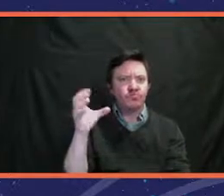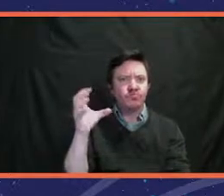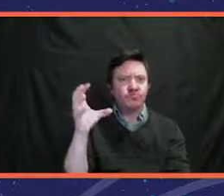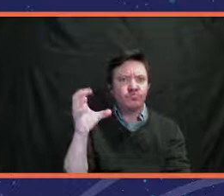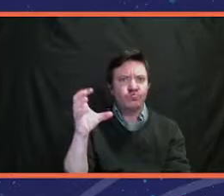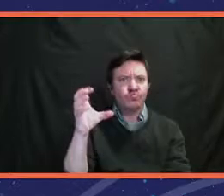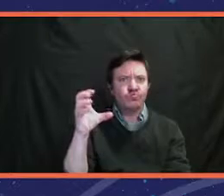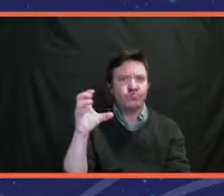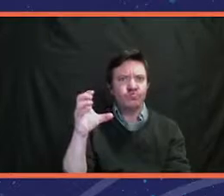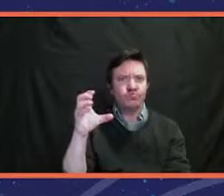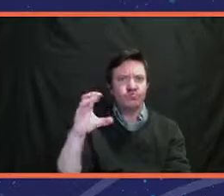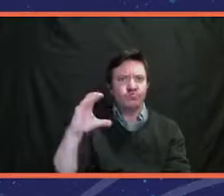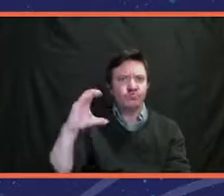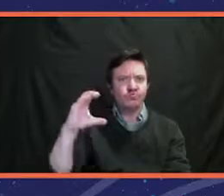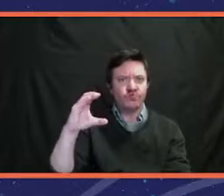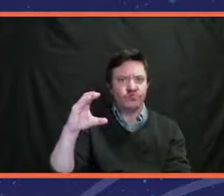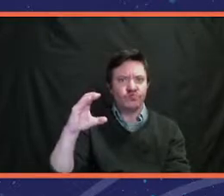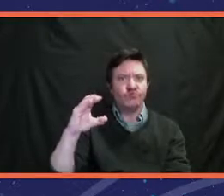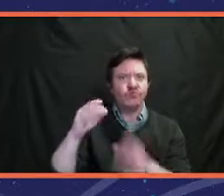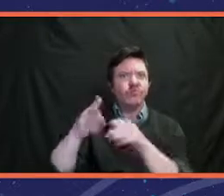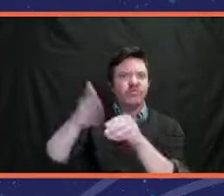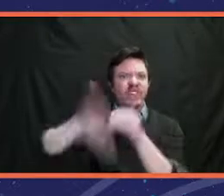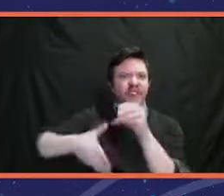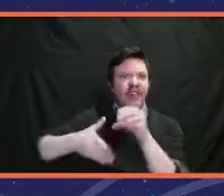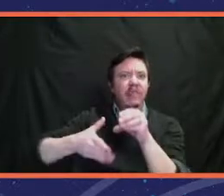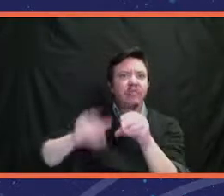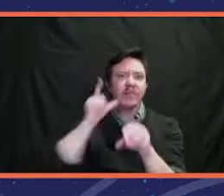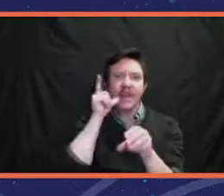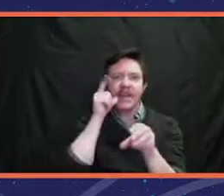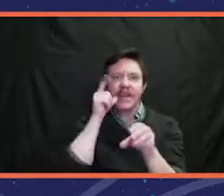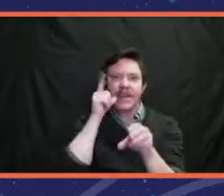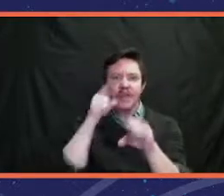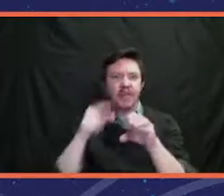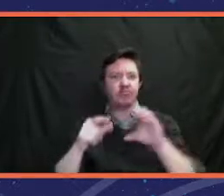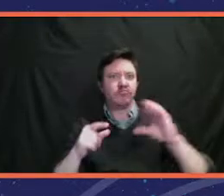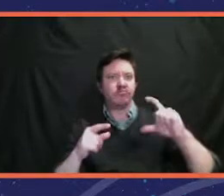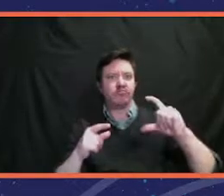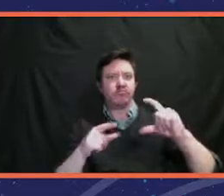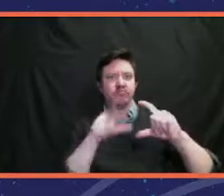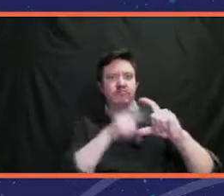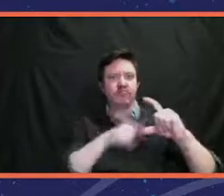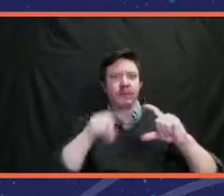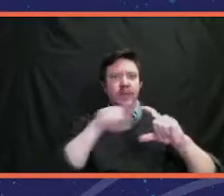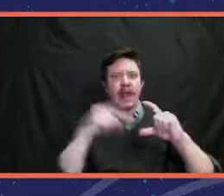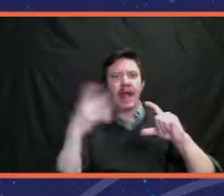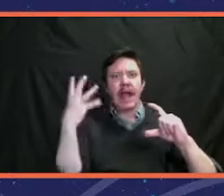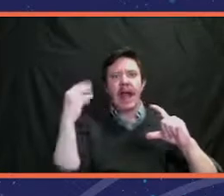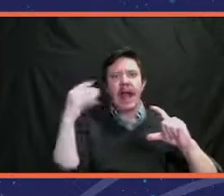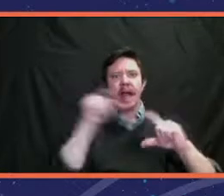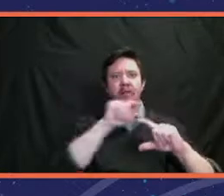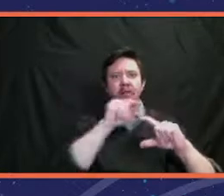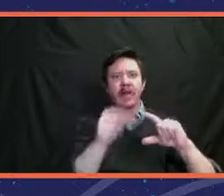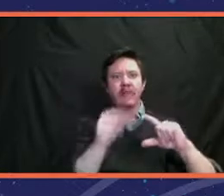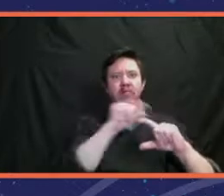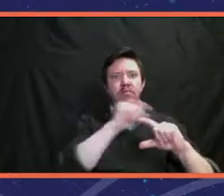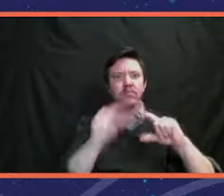it's a slice of a lemon. Yeah, so you could see the yellow rind. Go ahead and give it a smell, give it a little